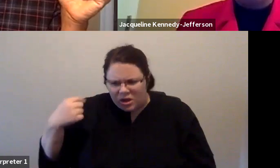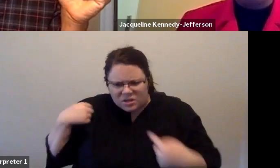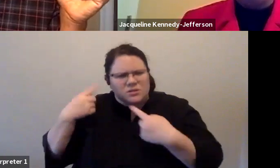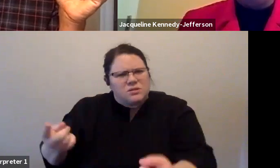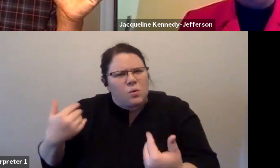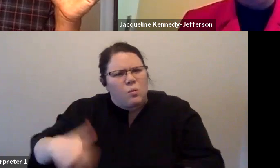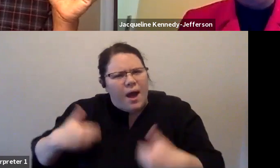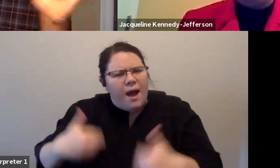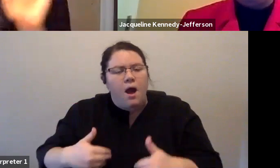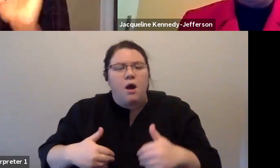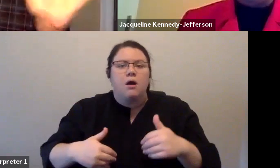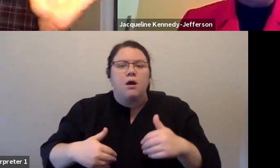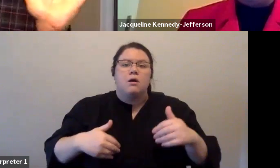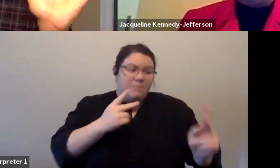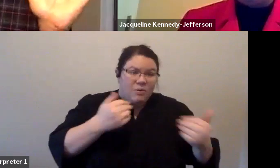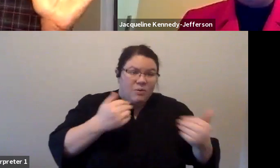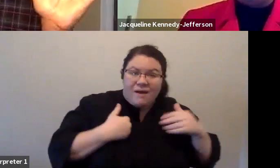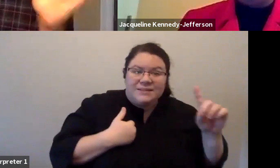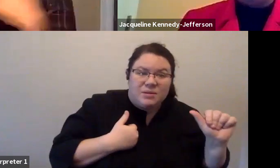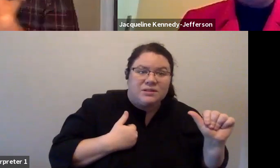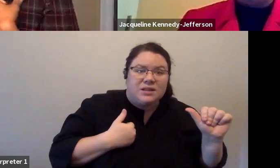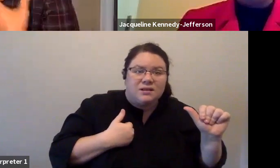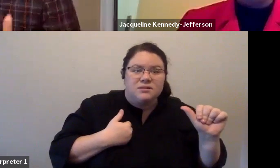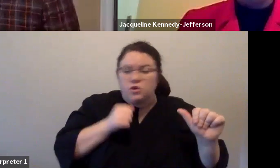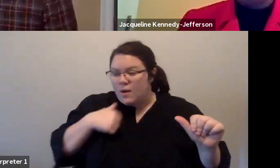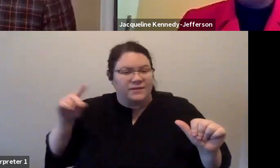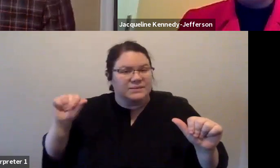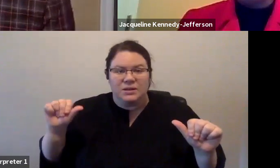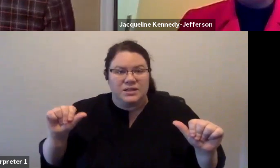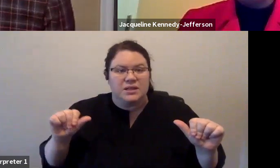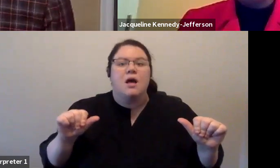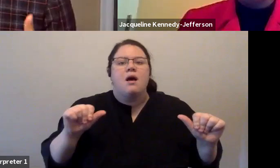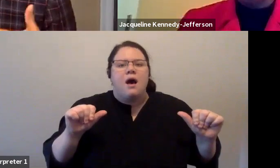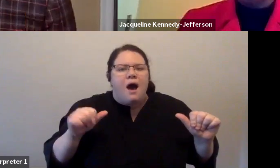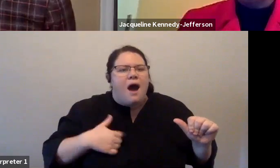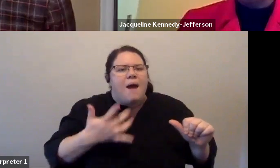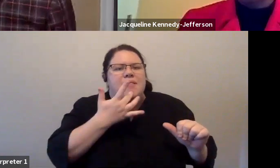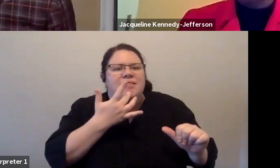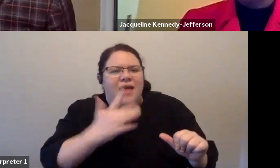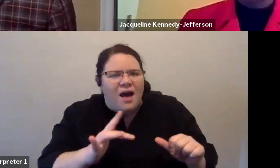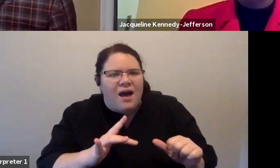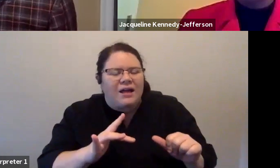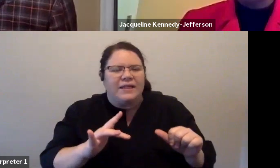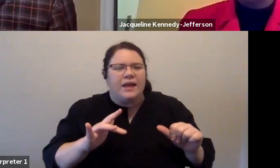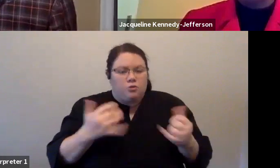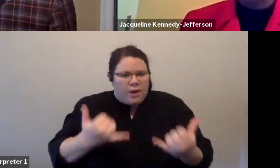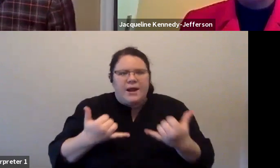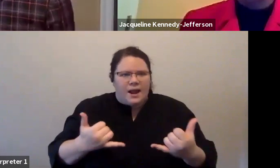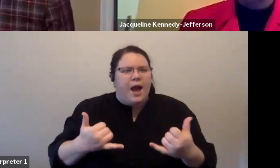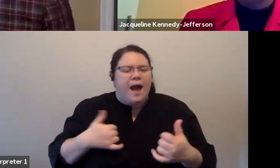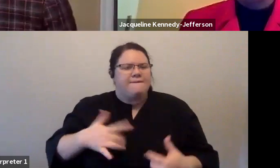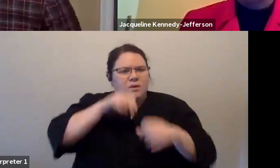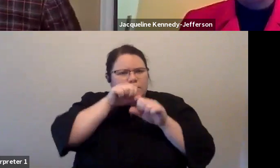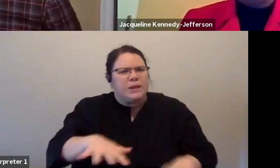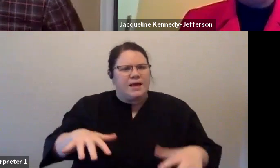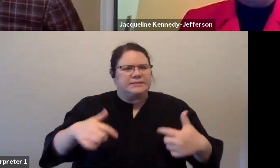who are with disabilities. I mean, that's a whole world that, I'm blessed to be temporarily able-bodied right now, right? And